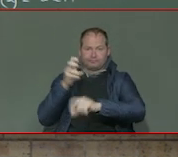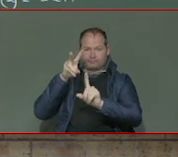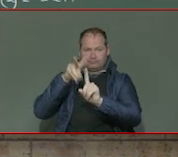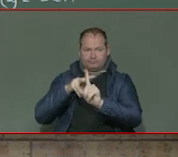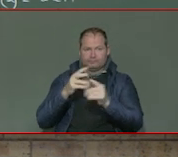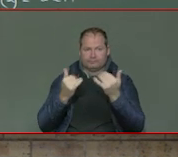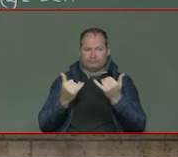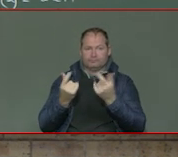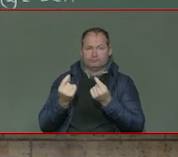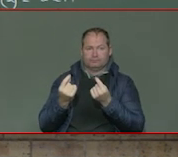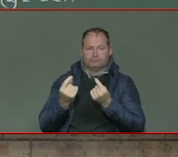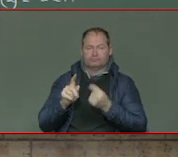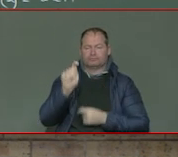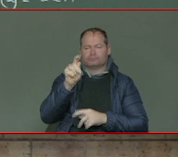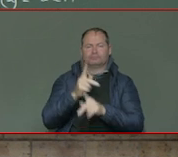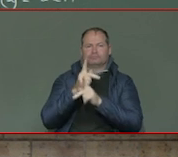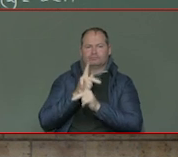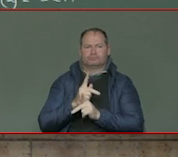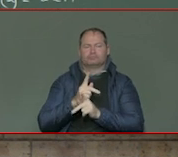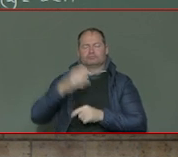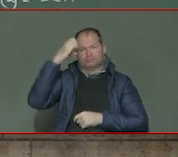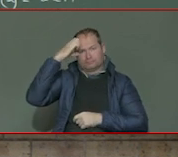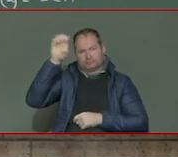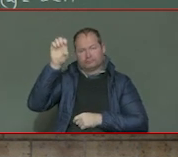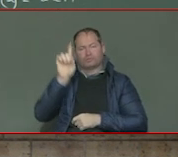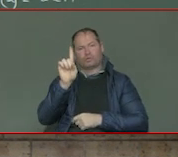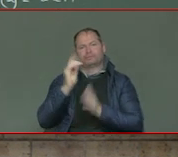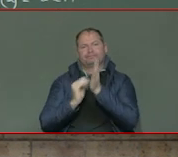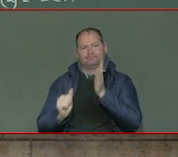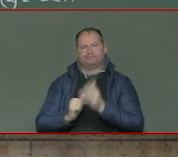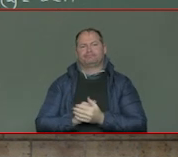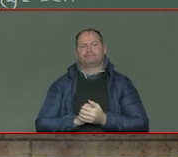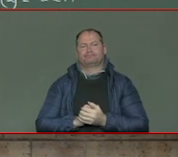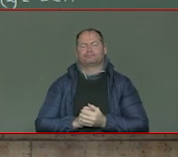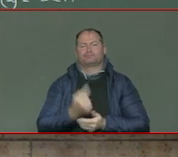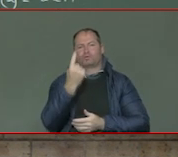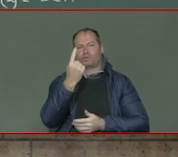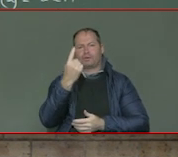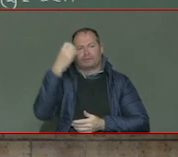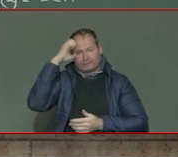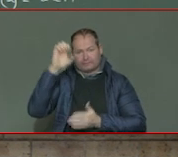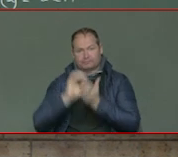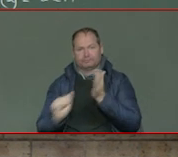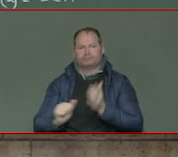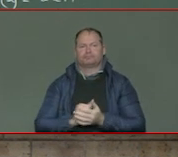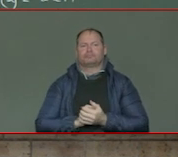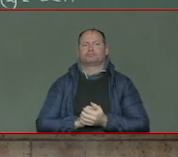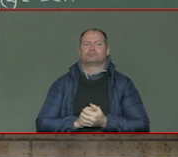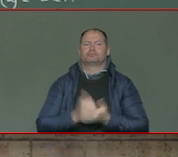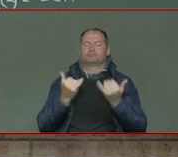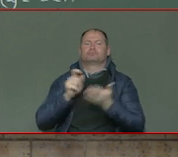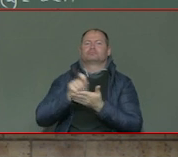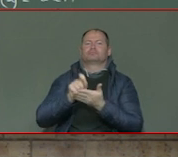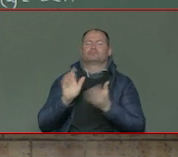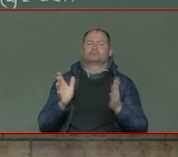2. Keep t, subtract 1 from the exponent. So this becomes 6t plus 2, t to the power